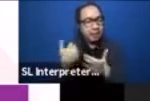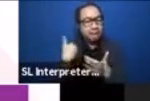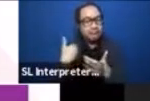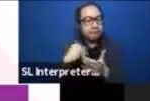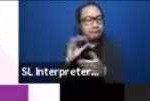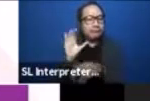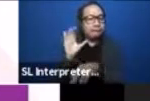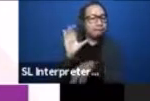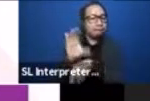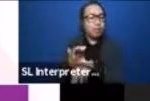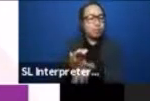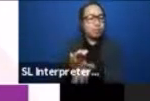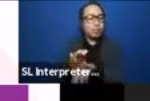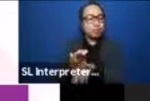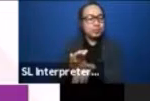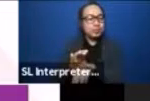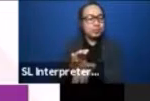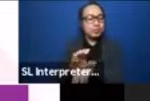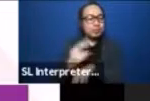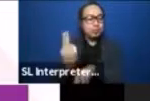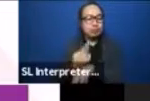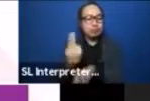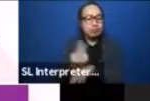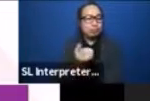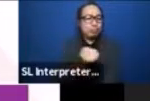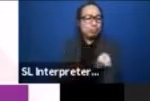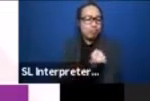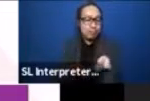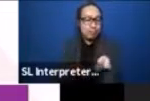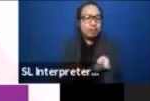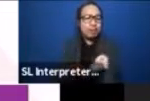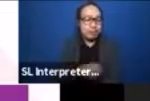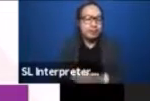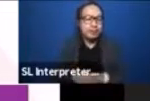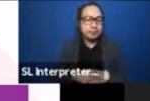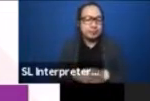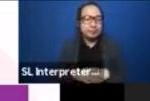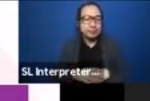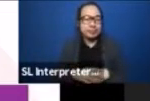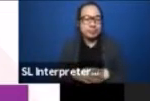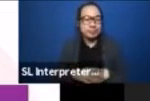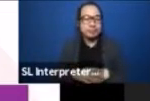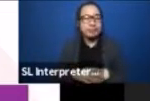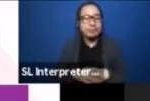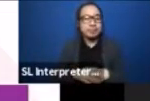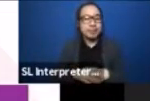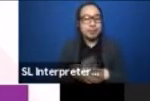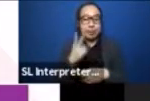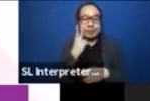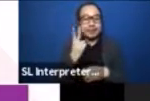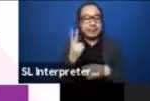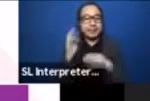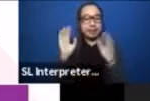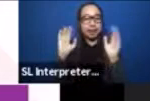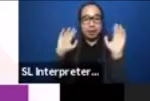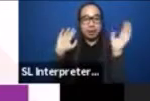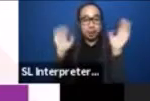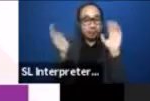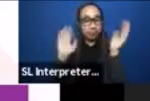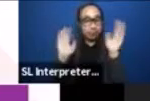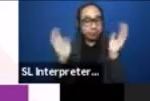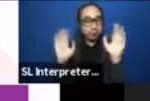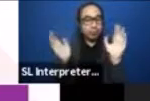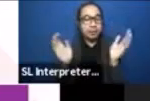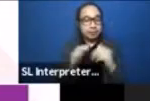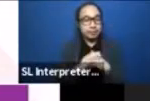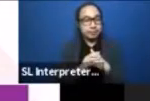use by the client. So you can see the trend of difference. Looking at the different, the comparison, you can look at the comparisons